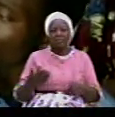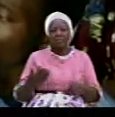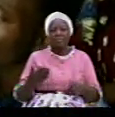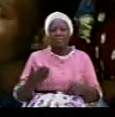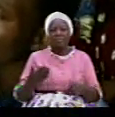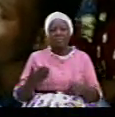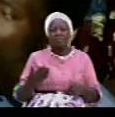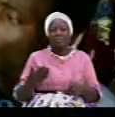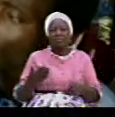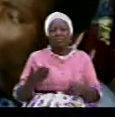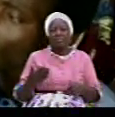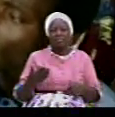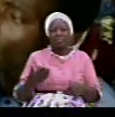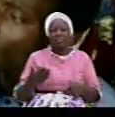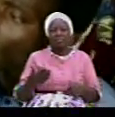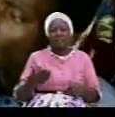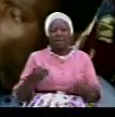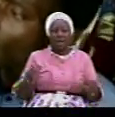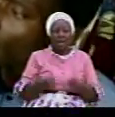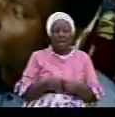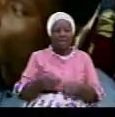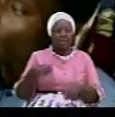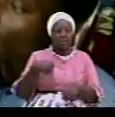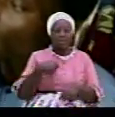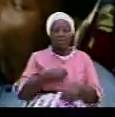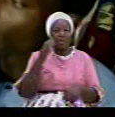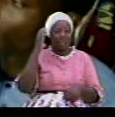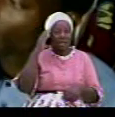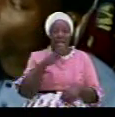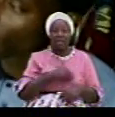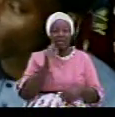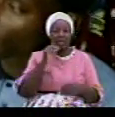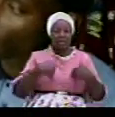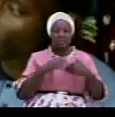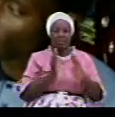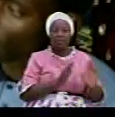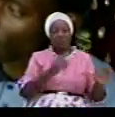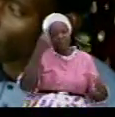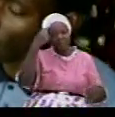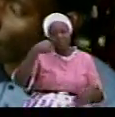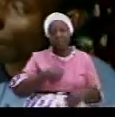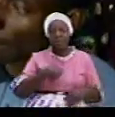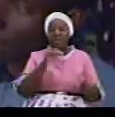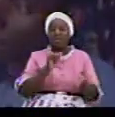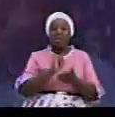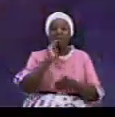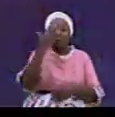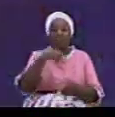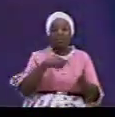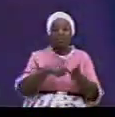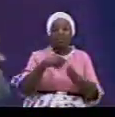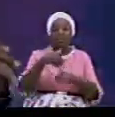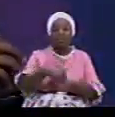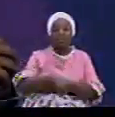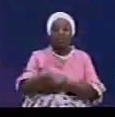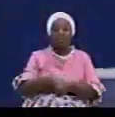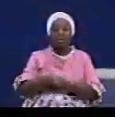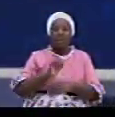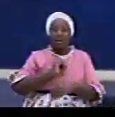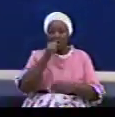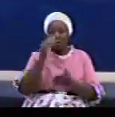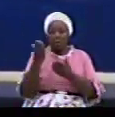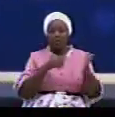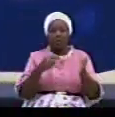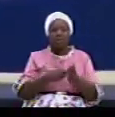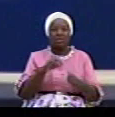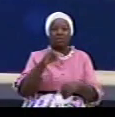he has prepared for me? That's why tonight I'm bringing this